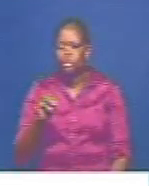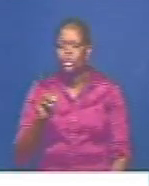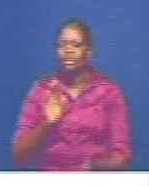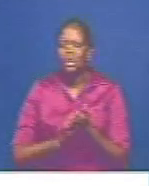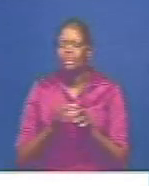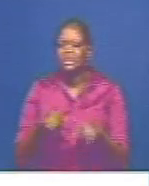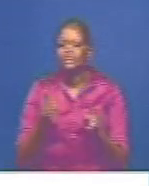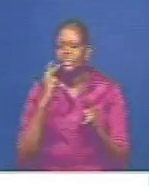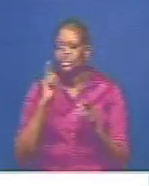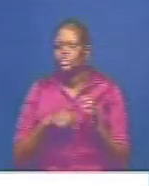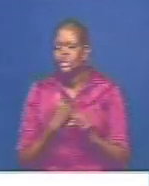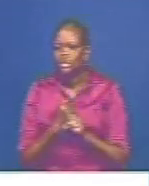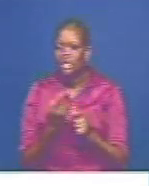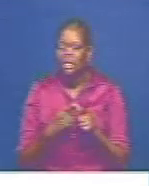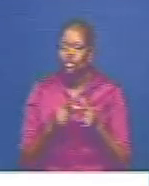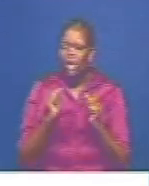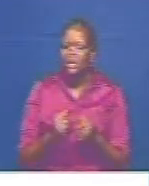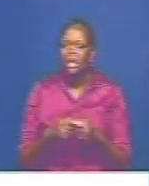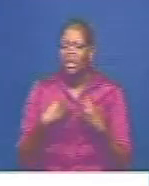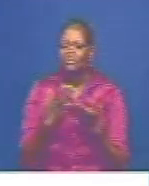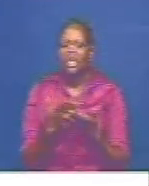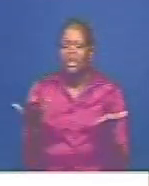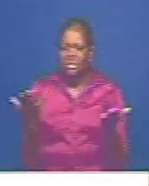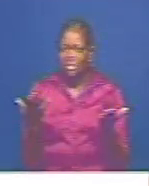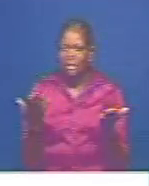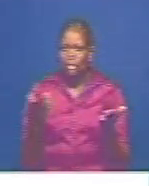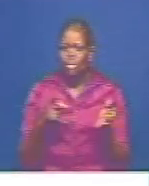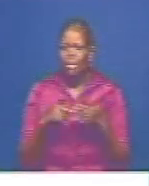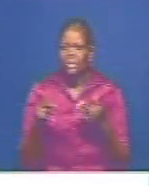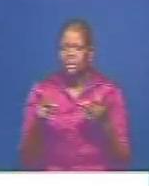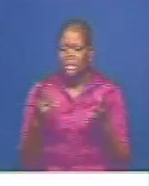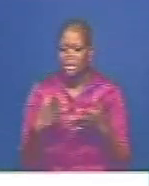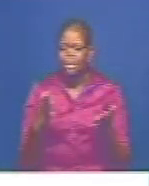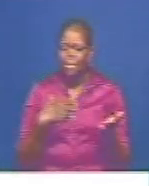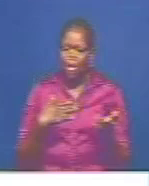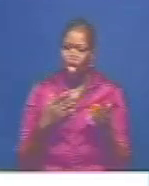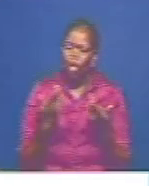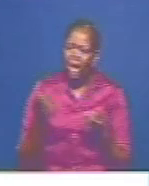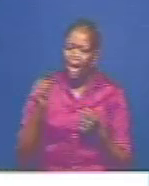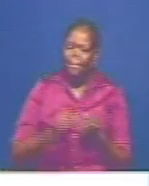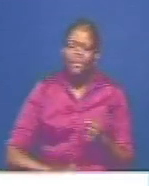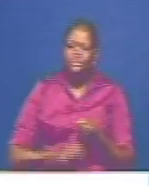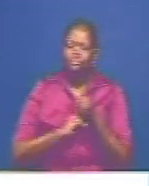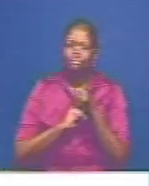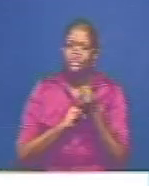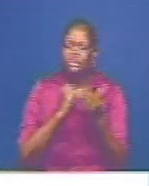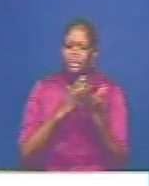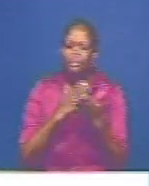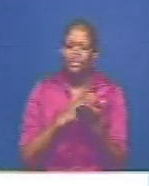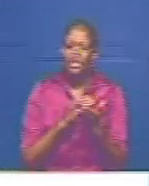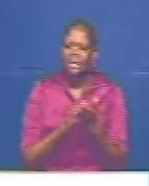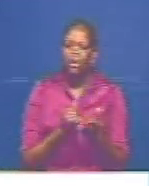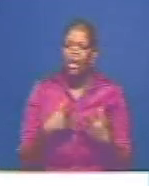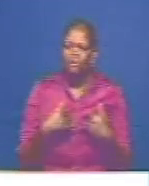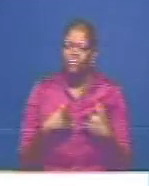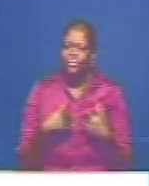we are doing, and you can donate or actually purchase our products or even come and sponsor some of the programs that we are doing in East